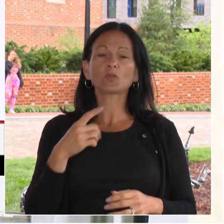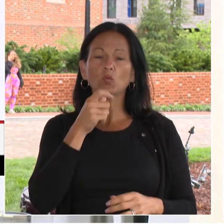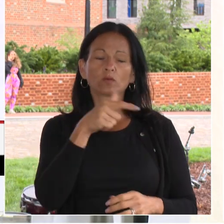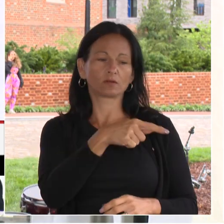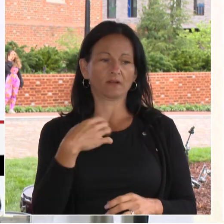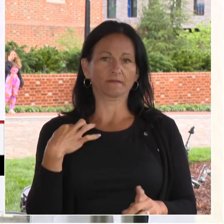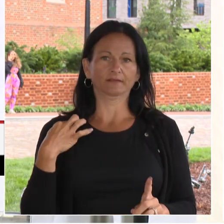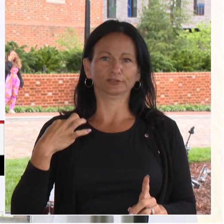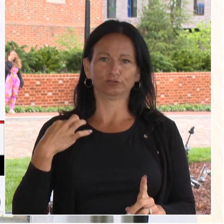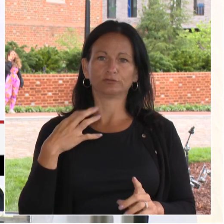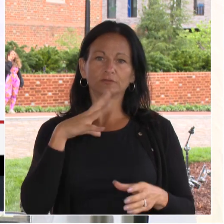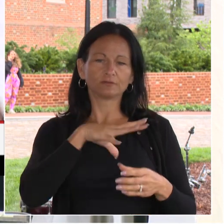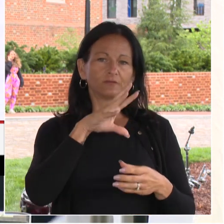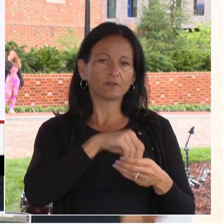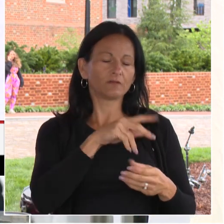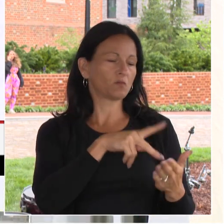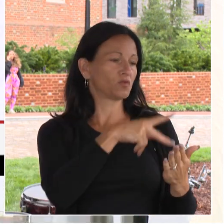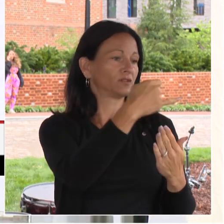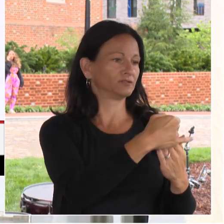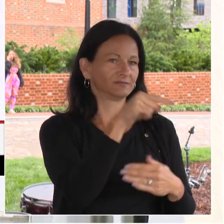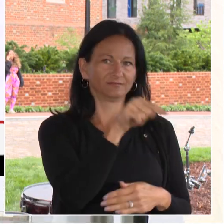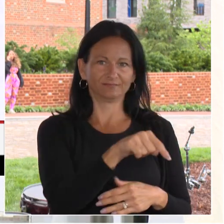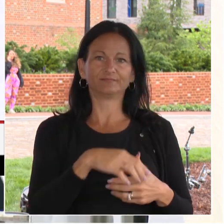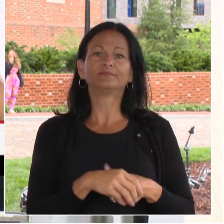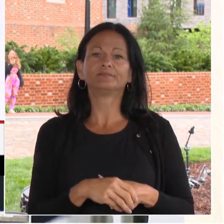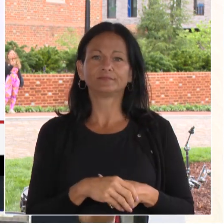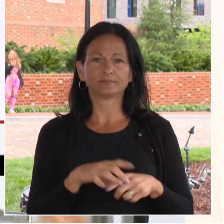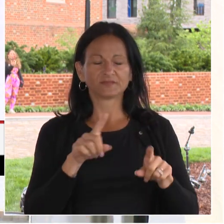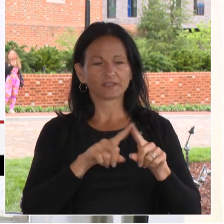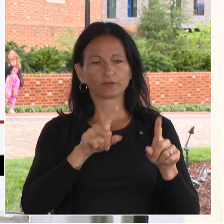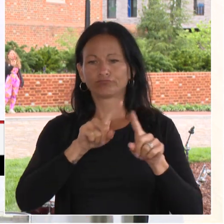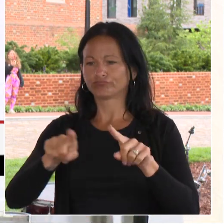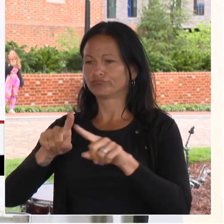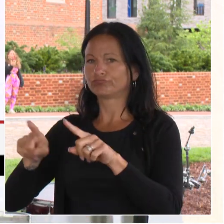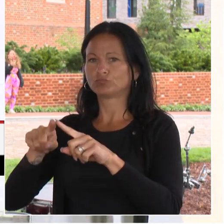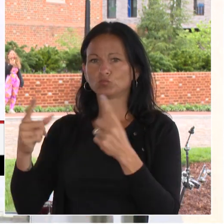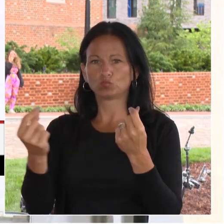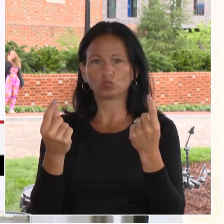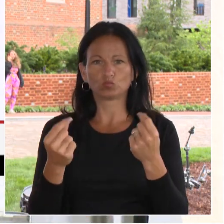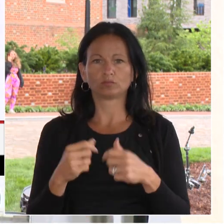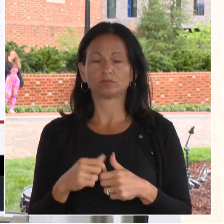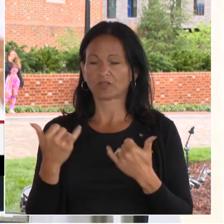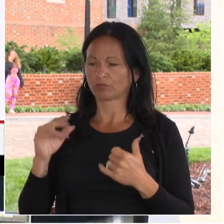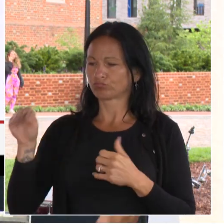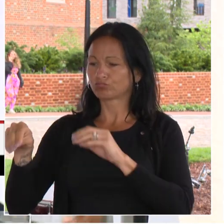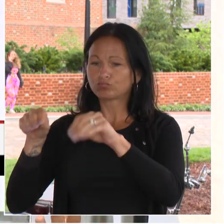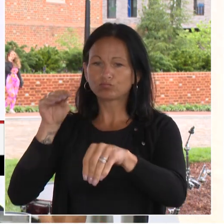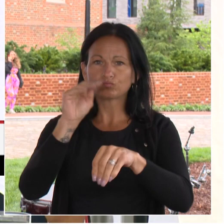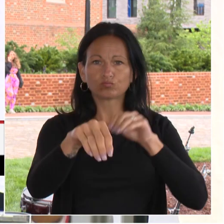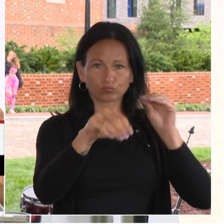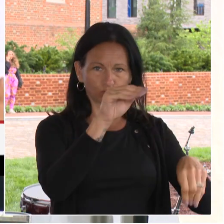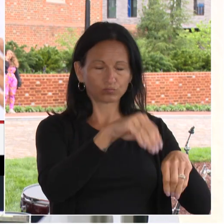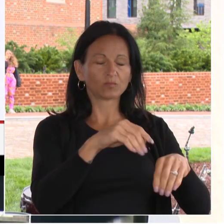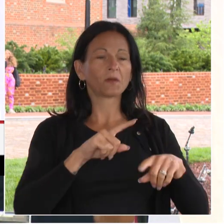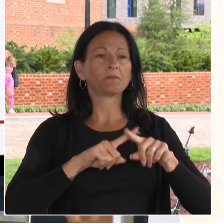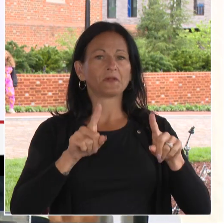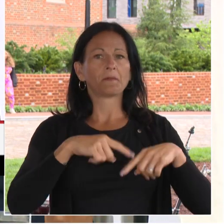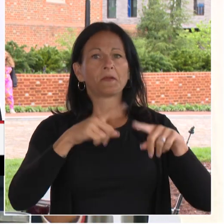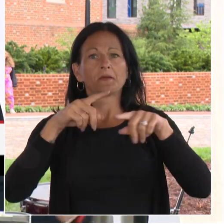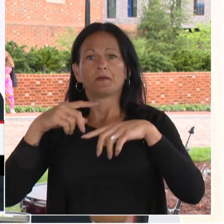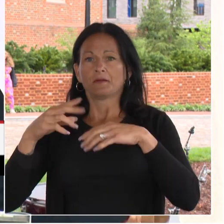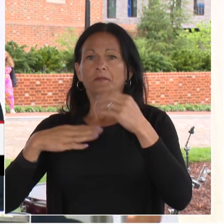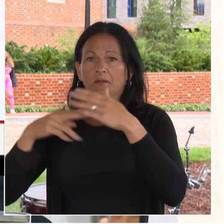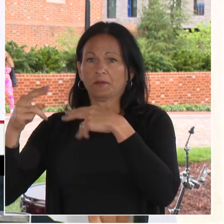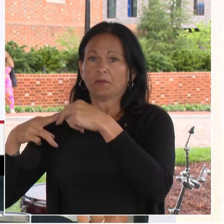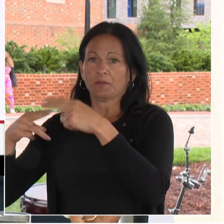Archambault Park, where we've been removing invasive plants, restoring the trail network. All of our neighbors in McLean